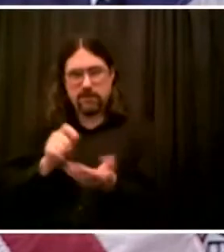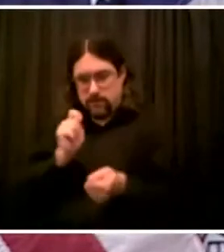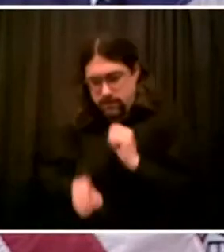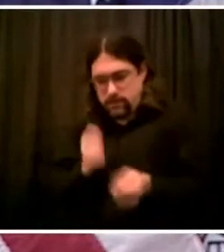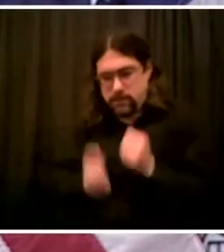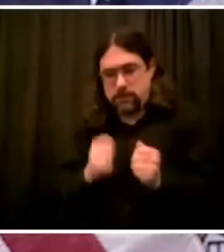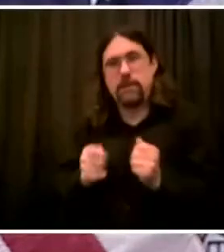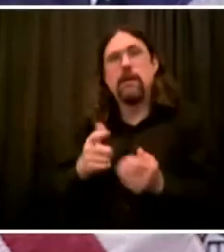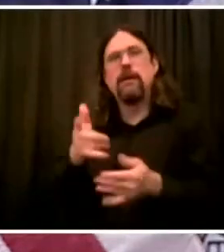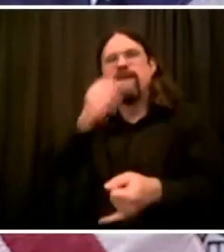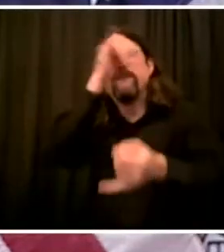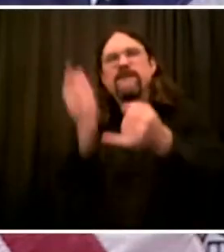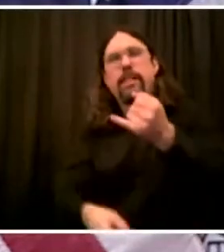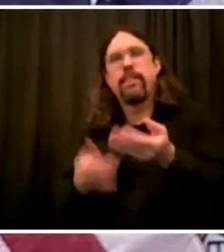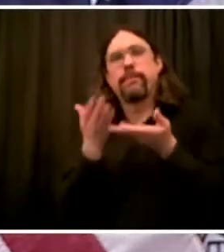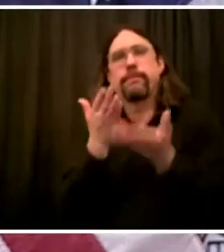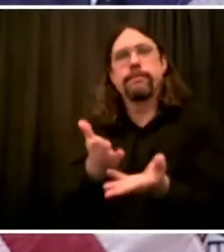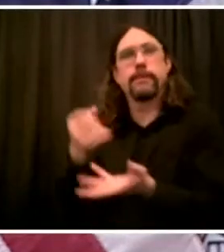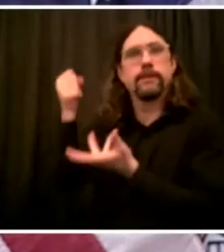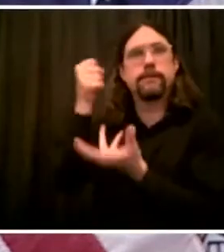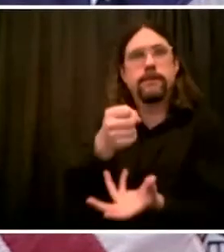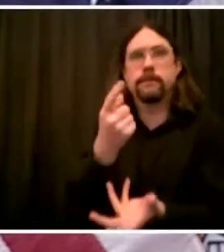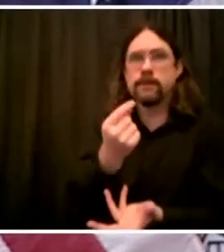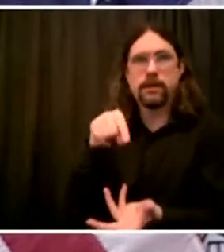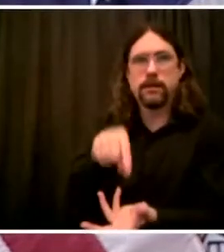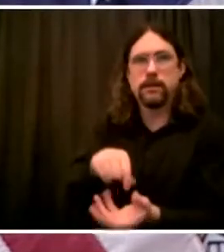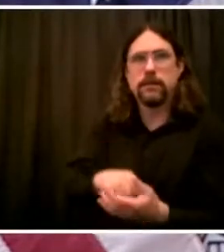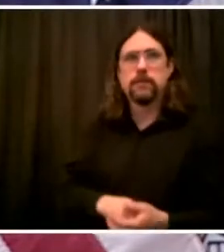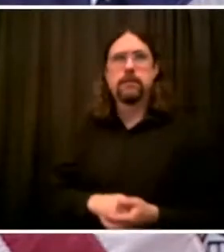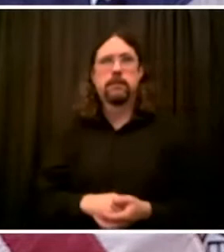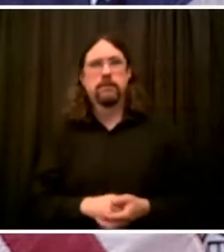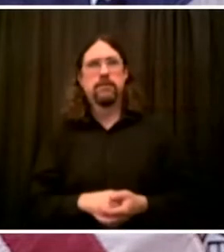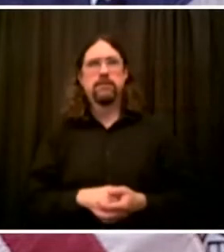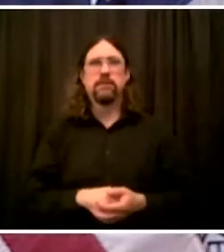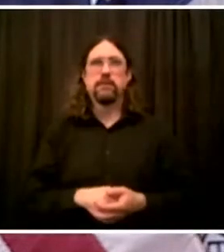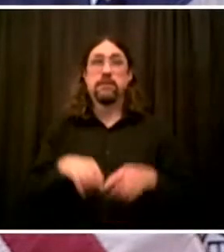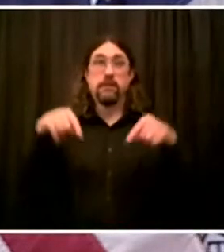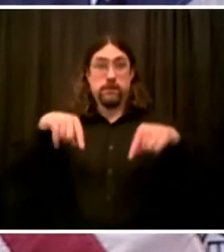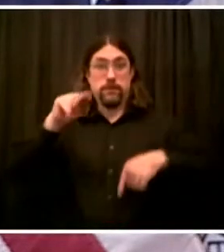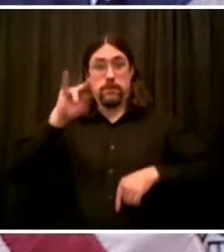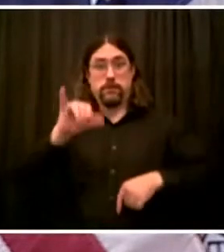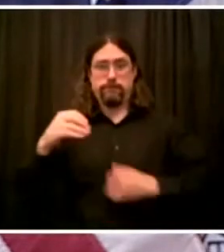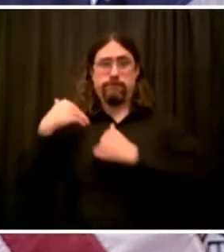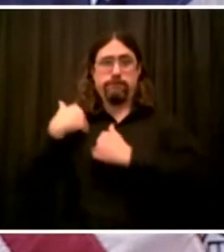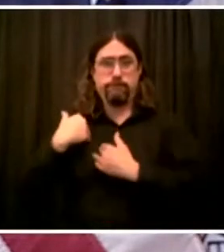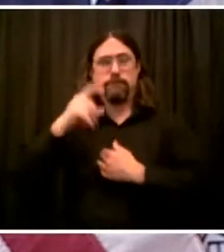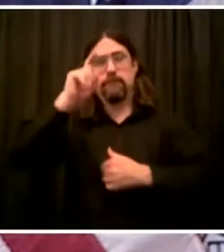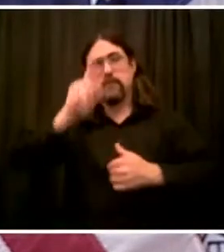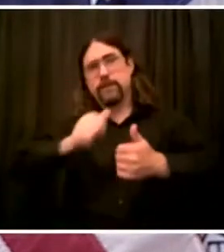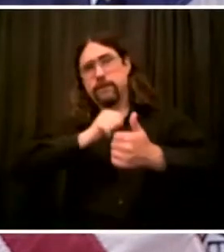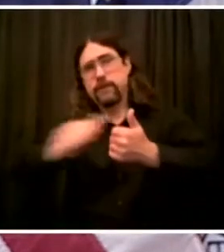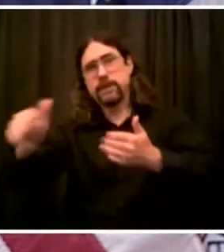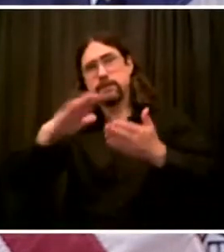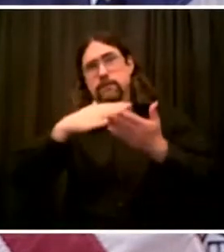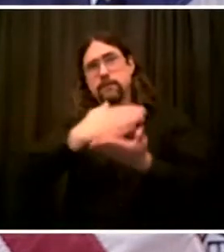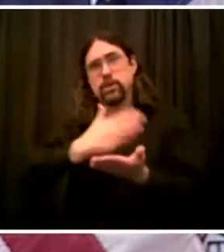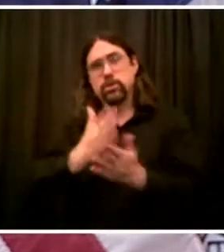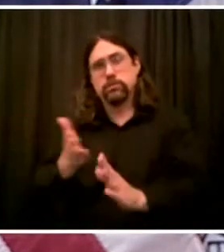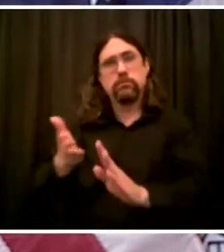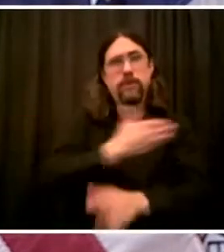a legal requirement. It has to be balanced. So we got a lot of decisions to make with a kind of moving target reality in